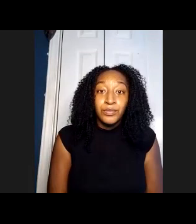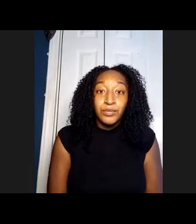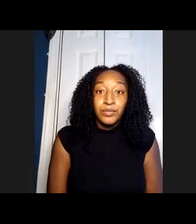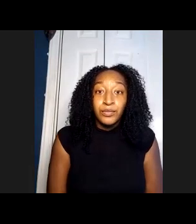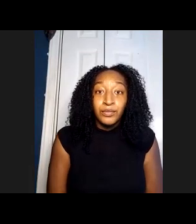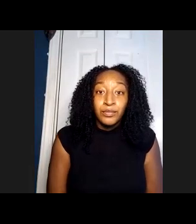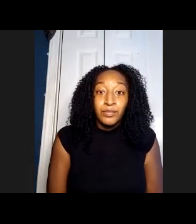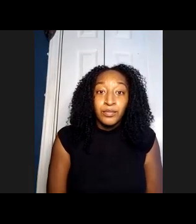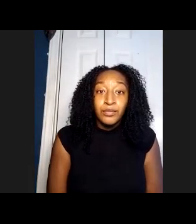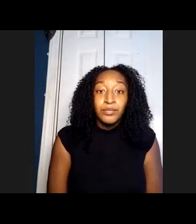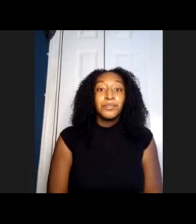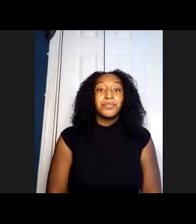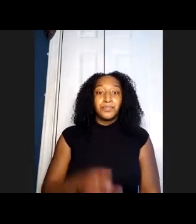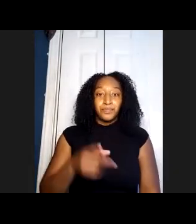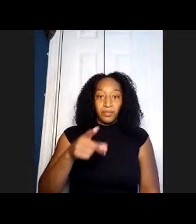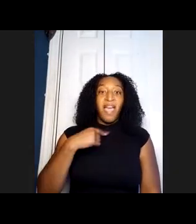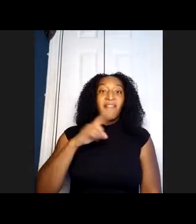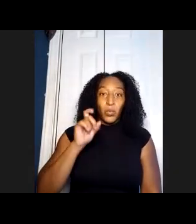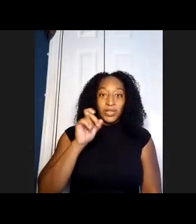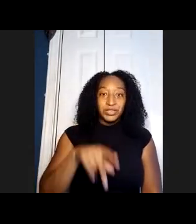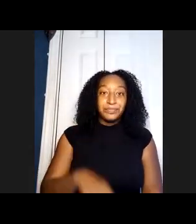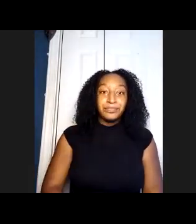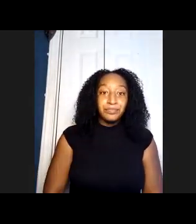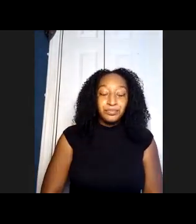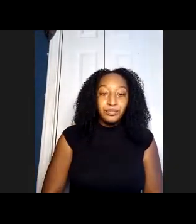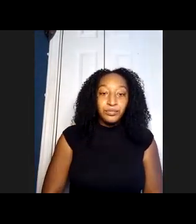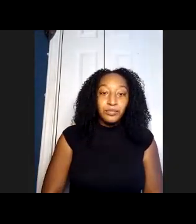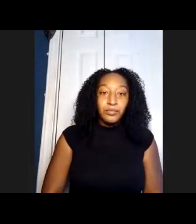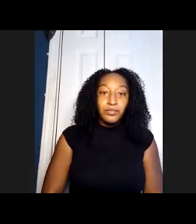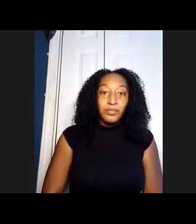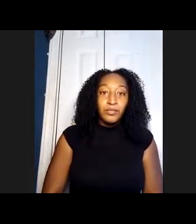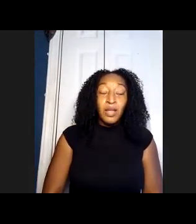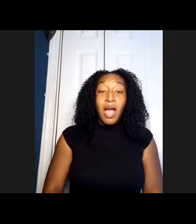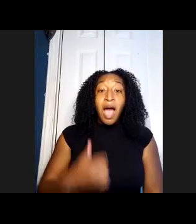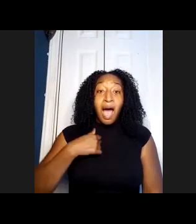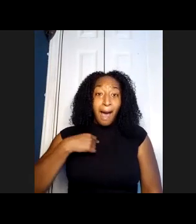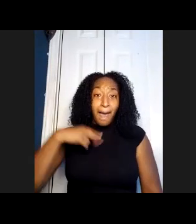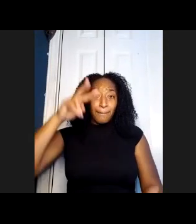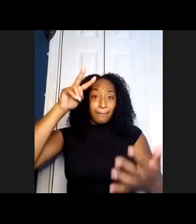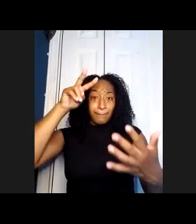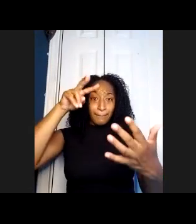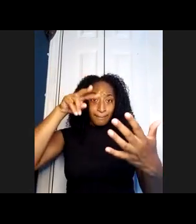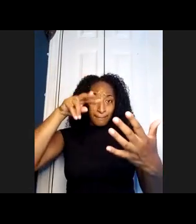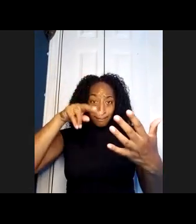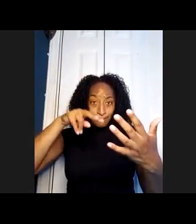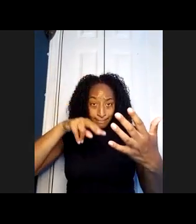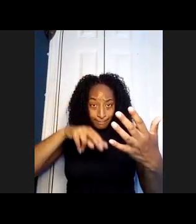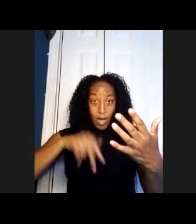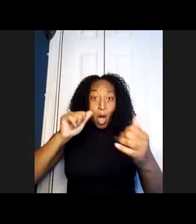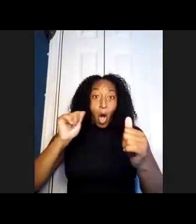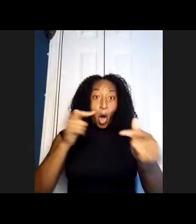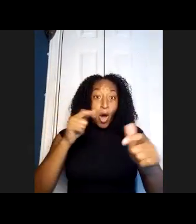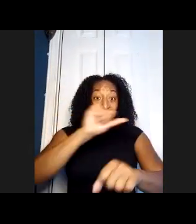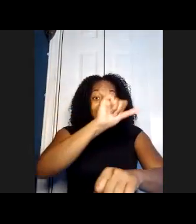I have a question. Yes, sure. I'm just looking at all the assignments. I'm just gonna ask the question just where I can have an understanding